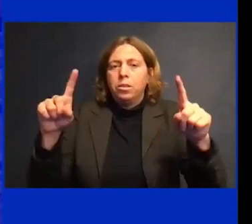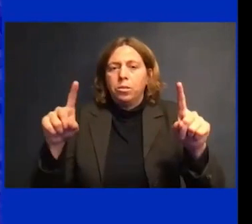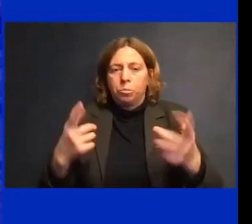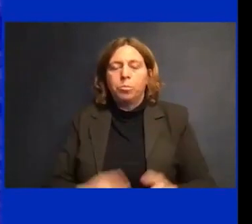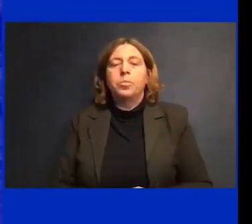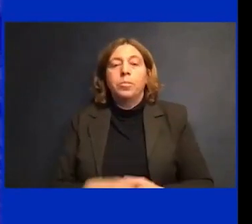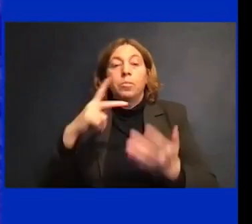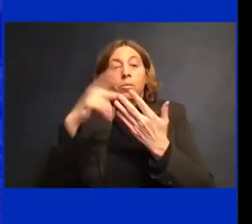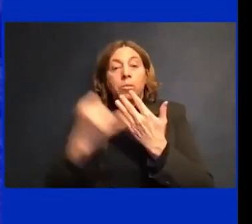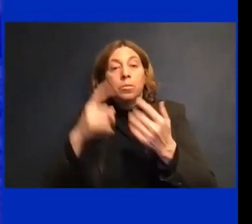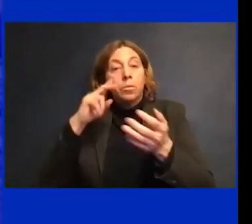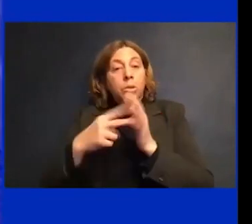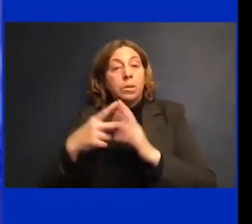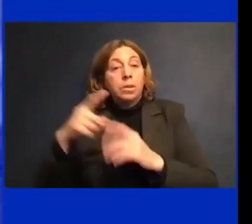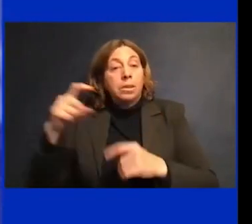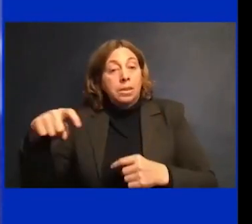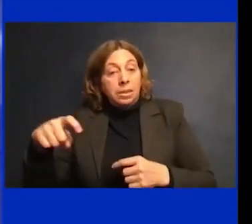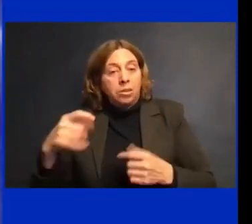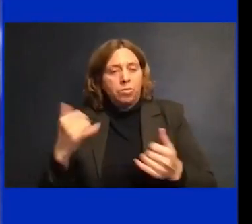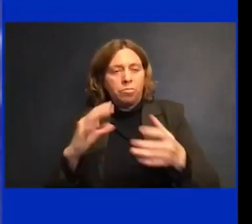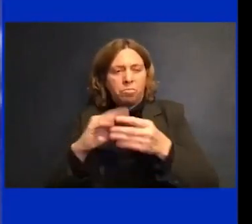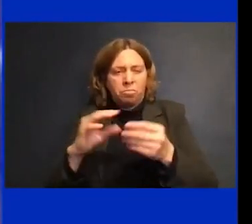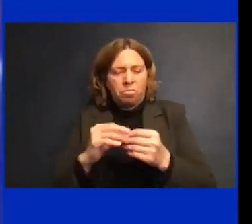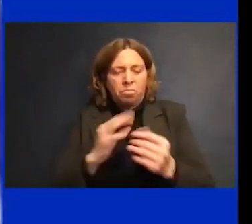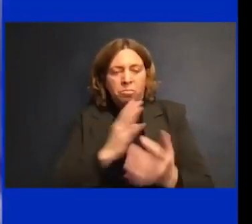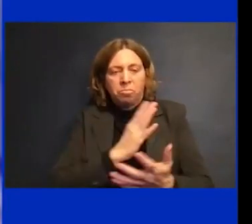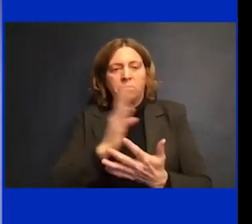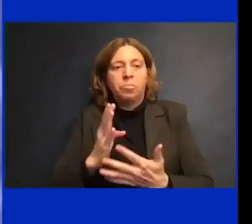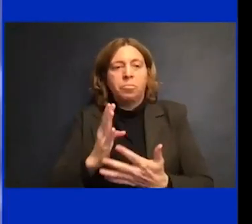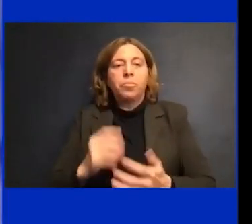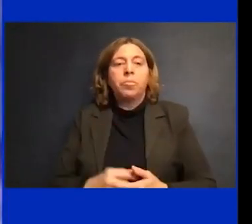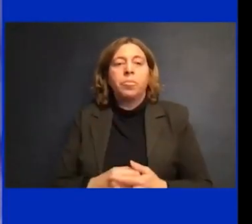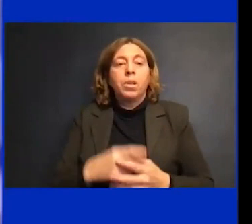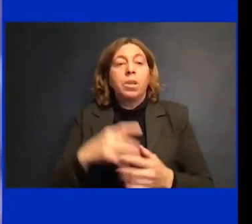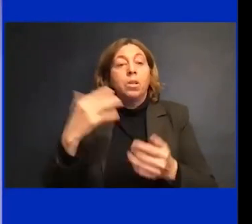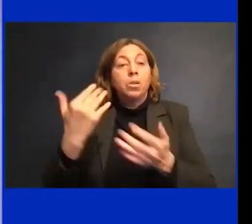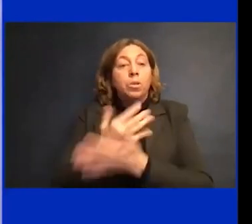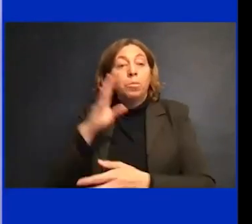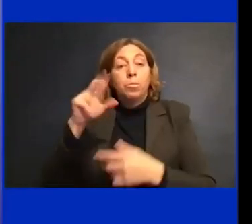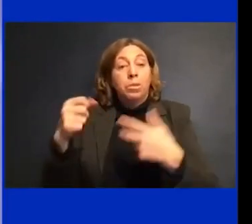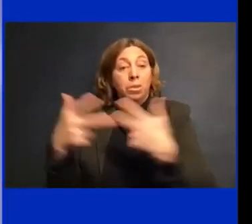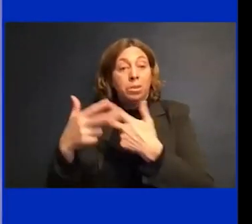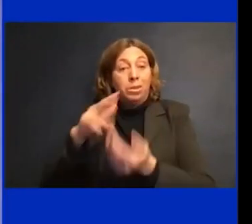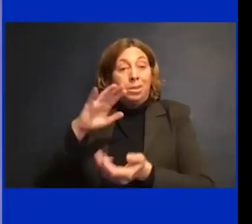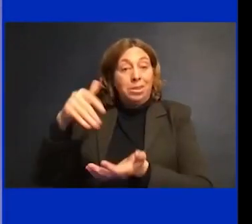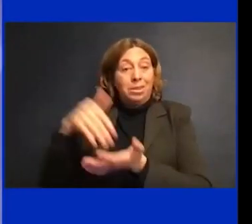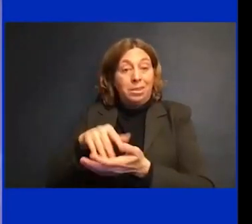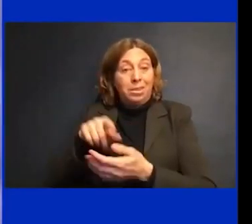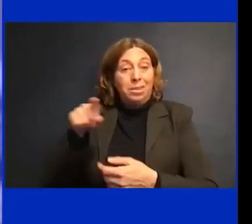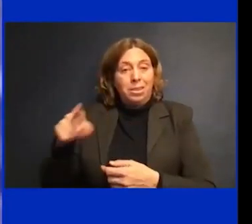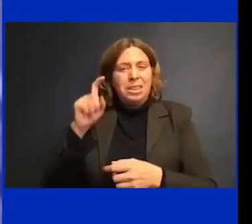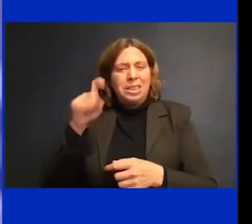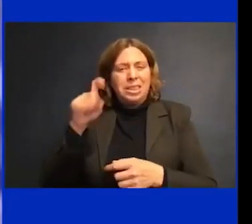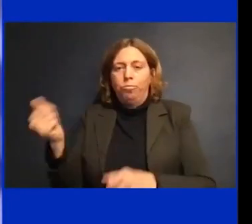Project purpose and need. A new bus terminal is needed to accommodate approximately 260,000 passenger trips on a